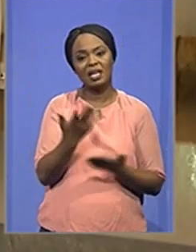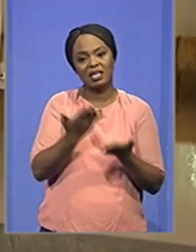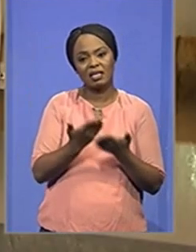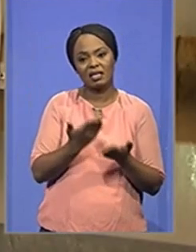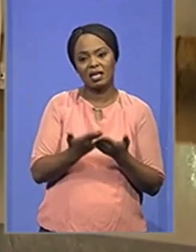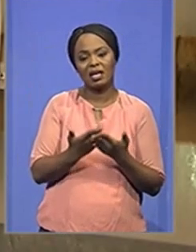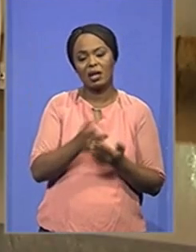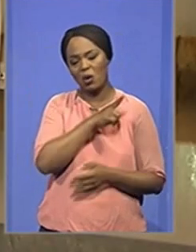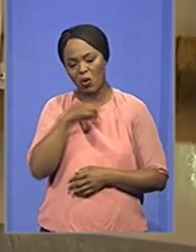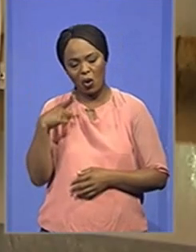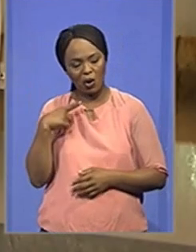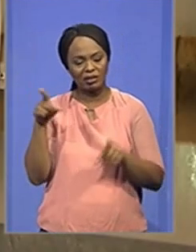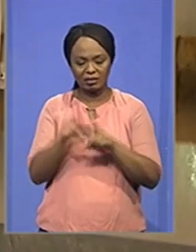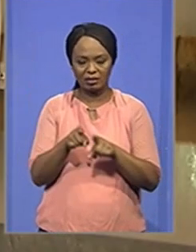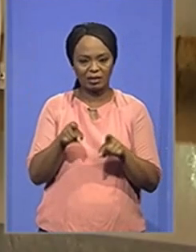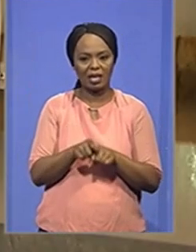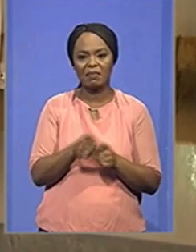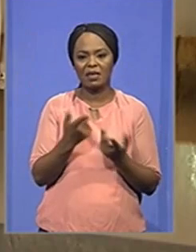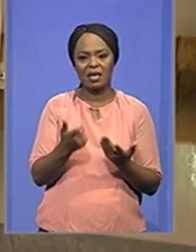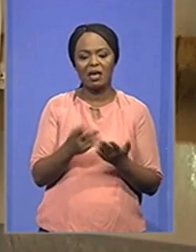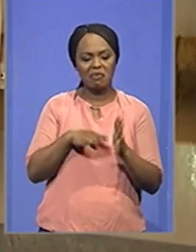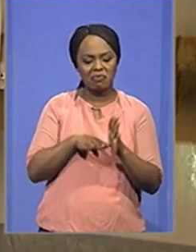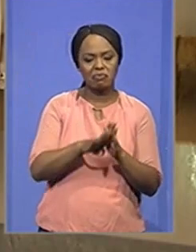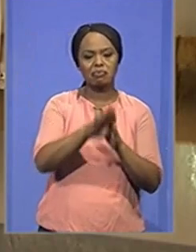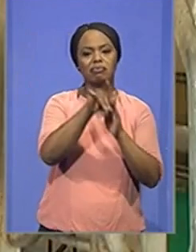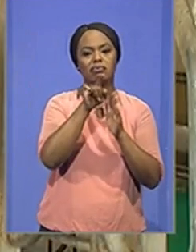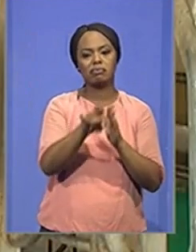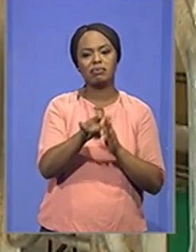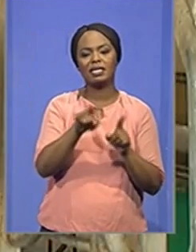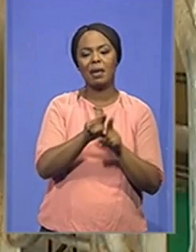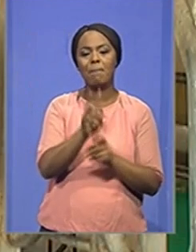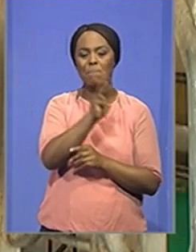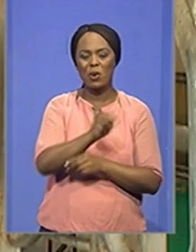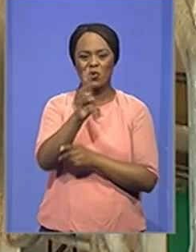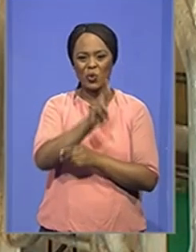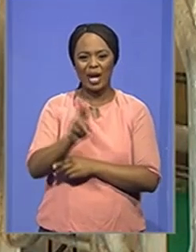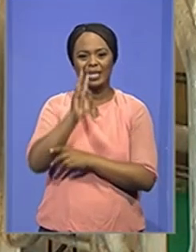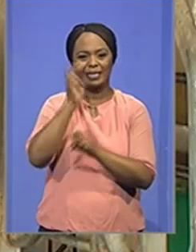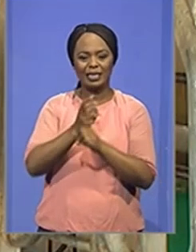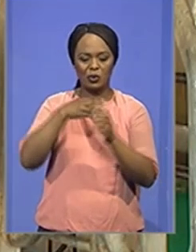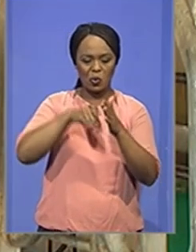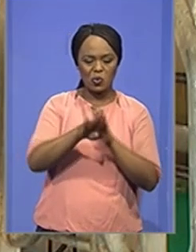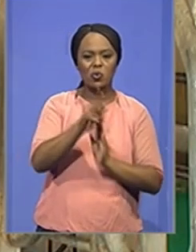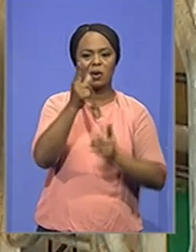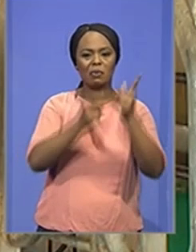tsaya lobaka lo loleele le dimilione tsa diranta go tsoseletsa botlhagisi jwa